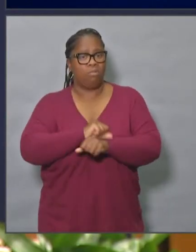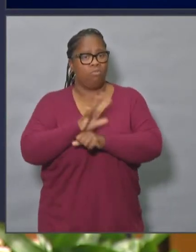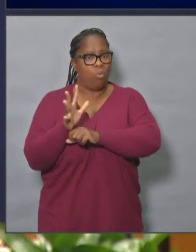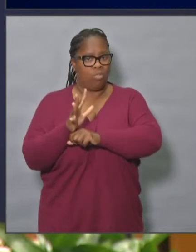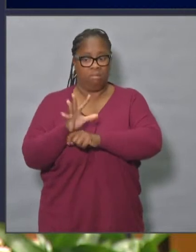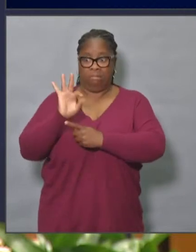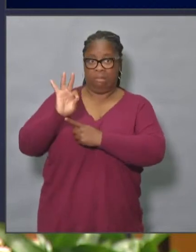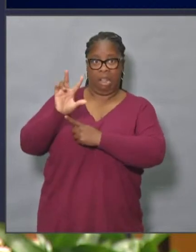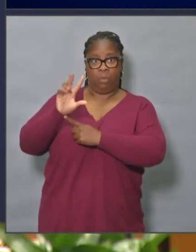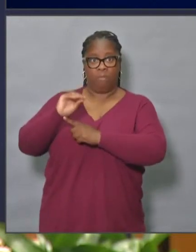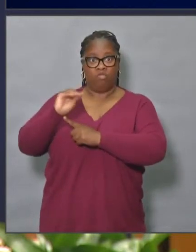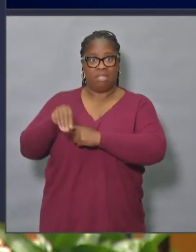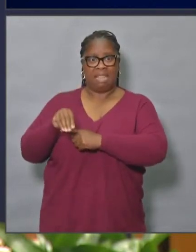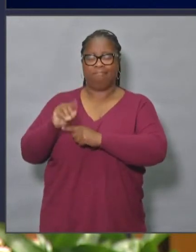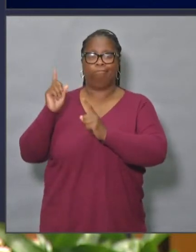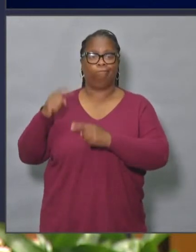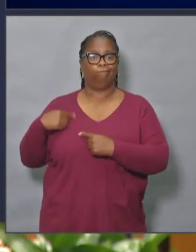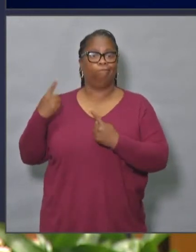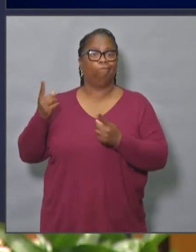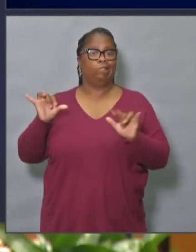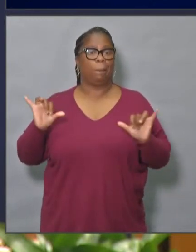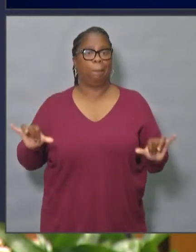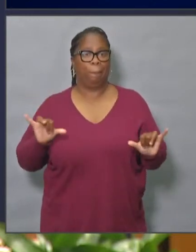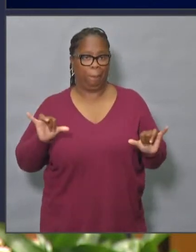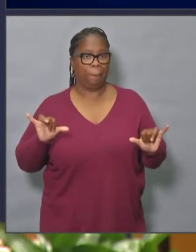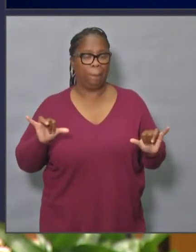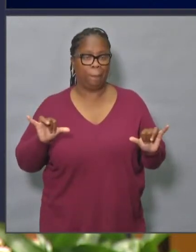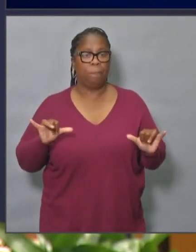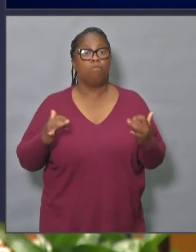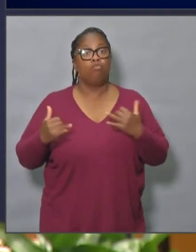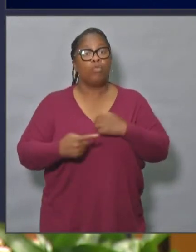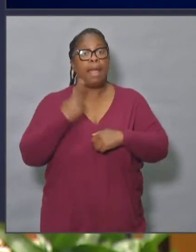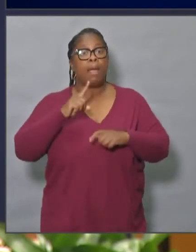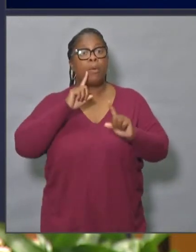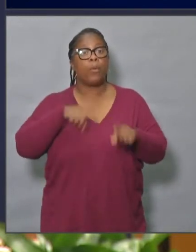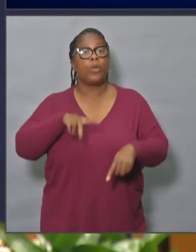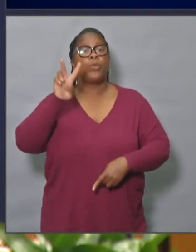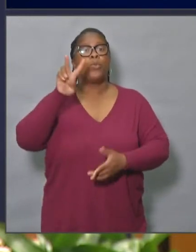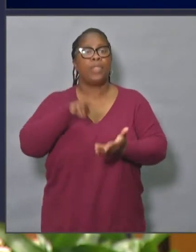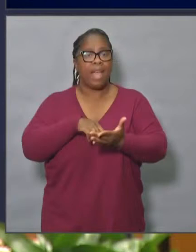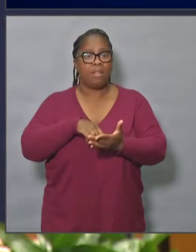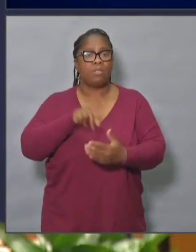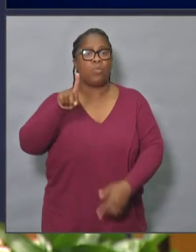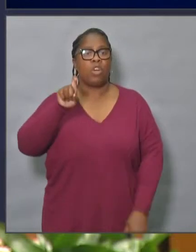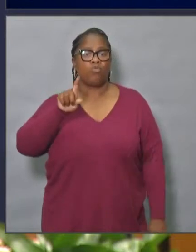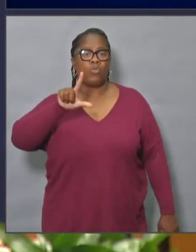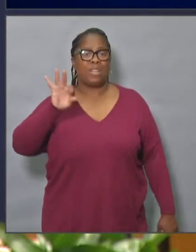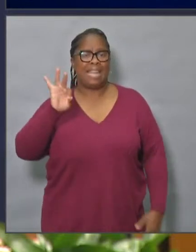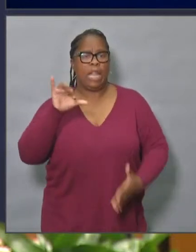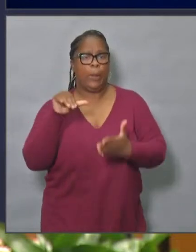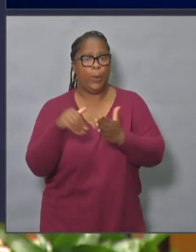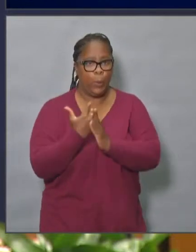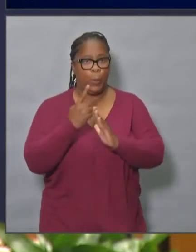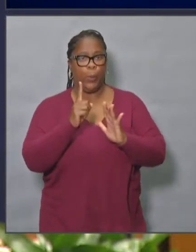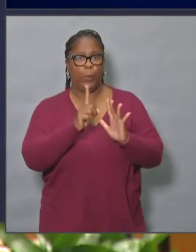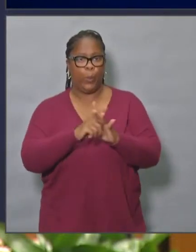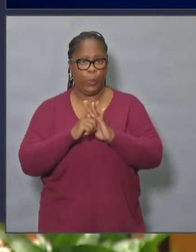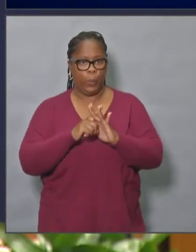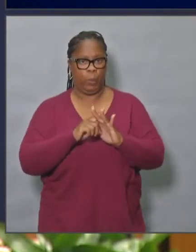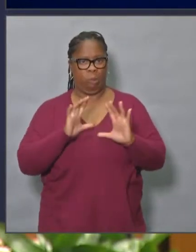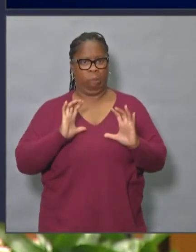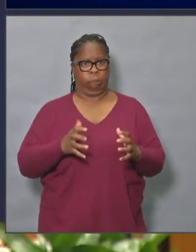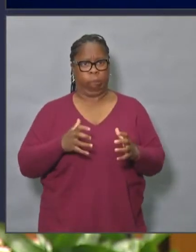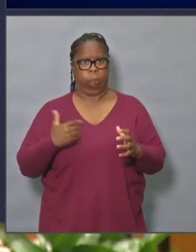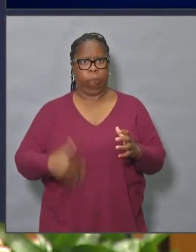consistent throughout the pandemic. Today, we're reporting 2,129 new cases. A portion of this